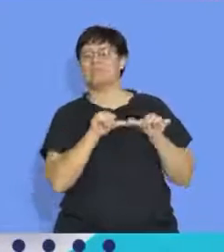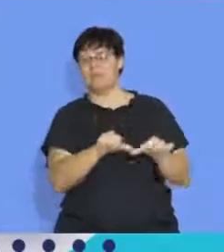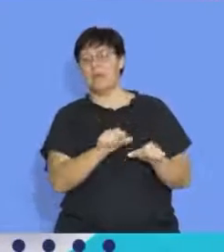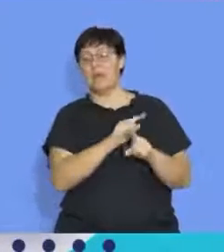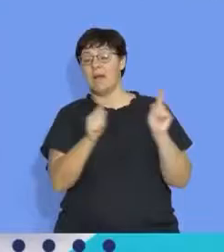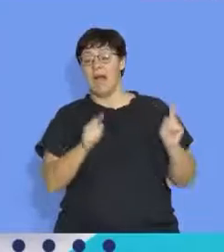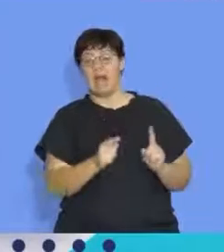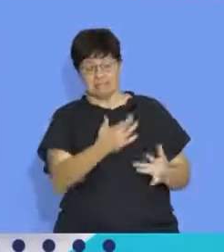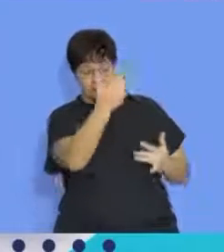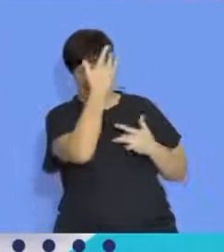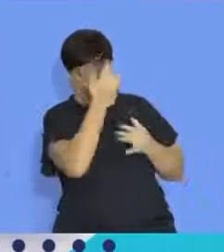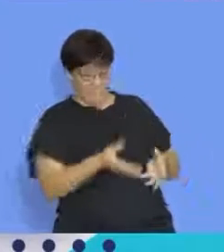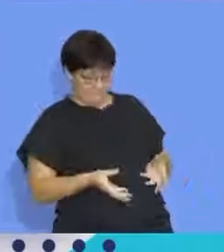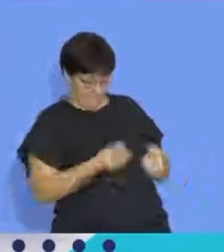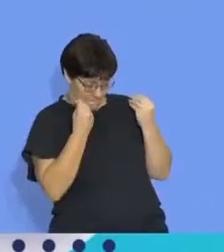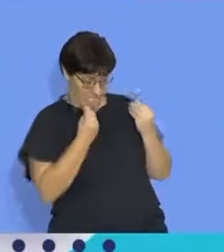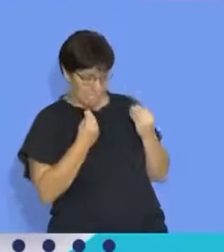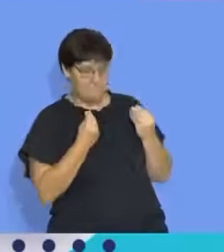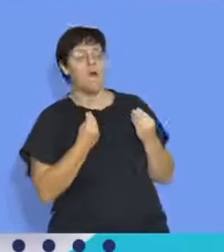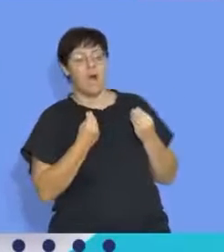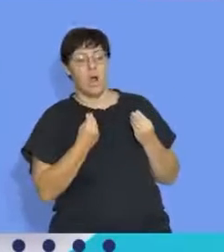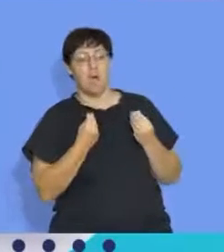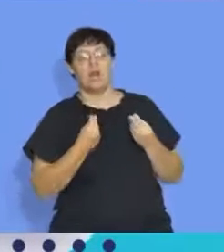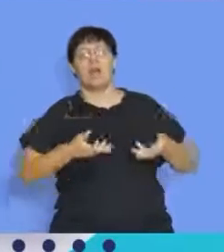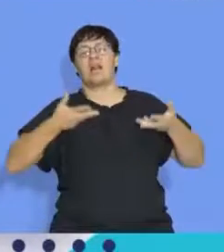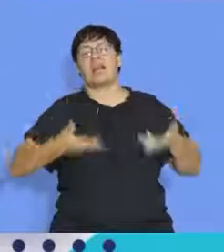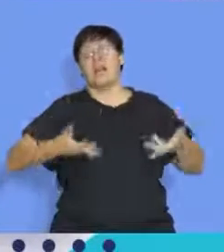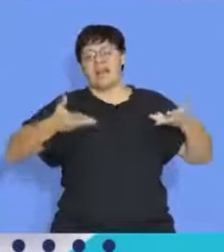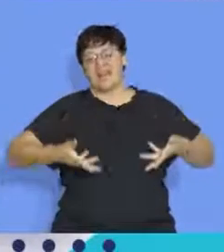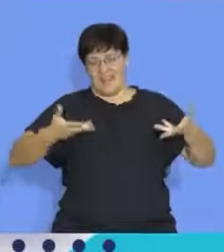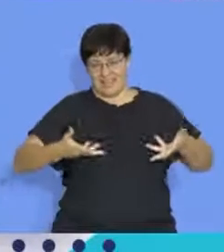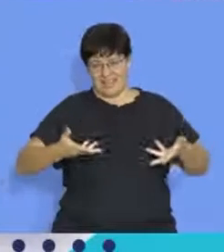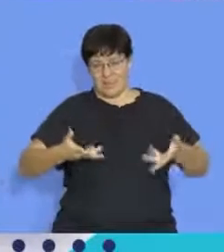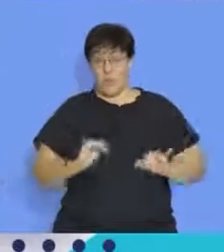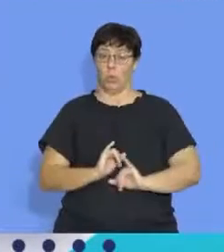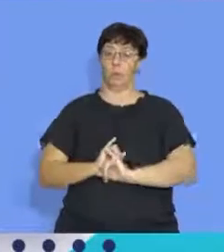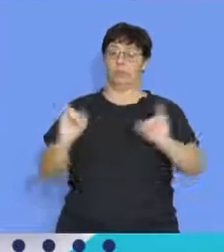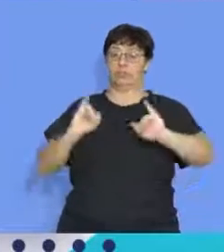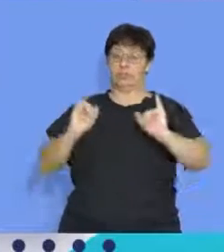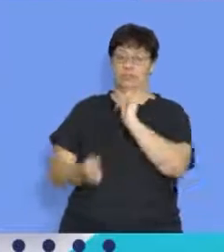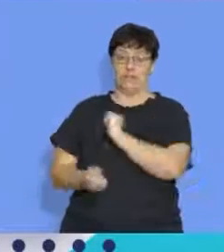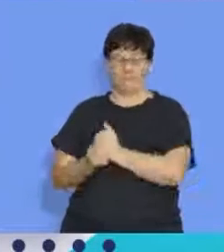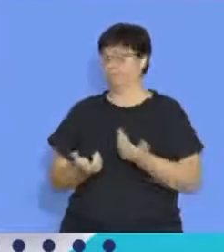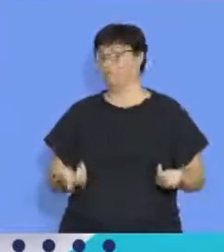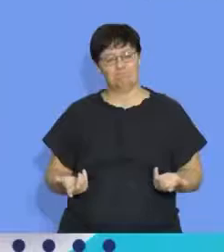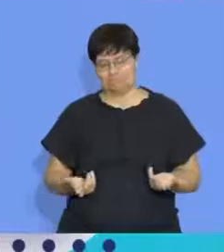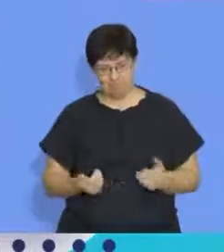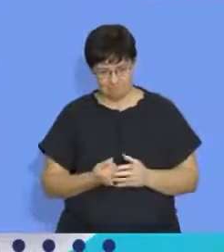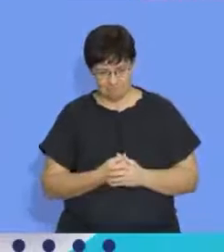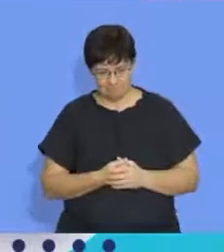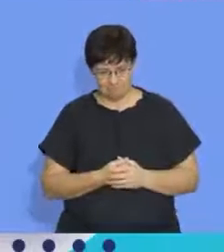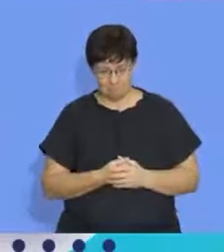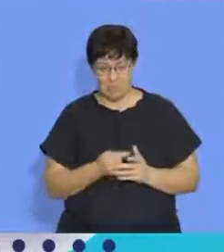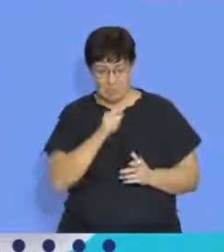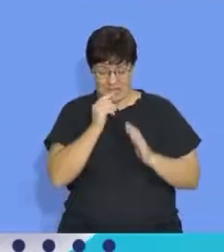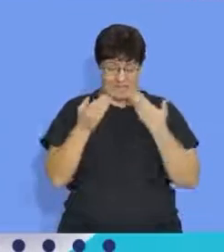is if we do get sick, maybe it's just mild symptoms. We're not going to be so sick that we might die. And